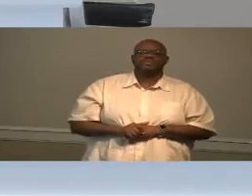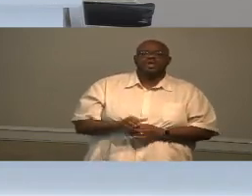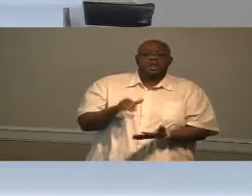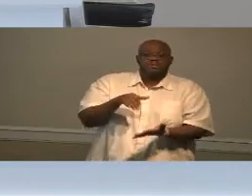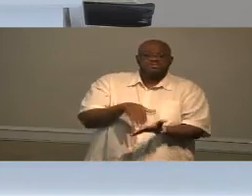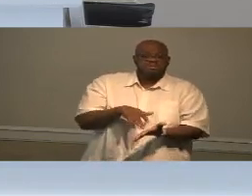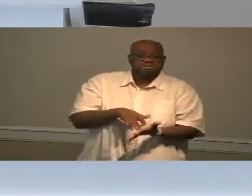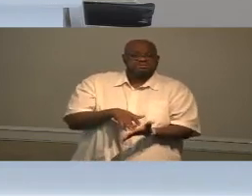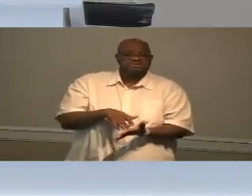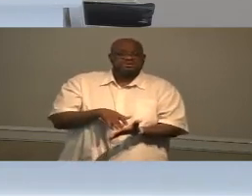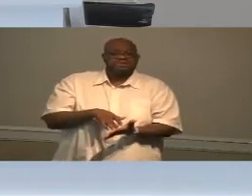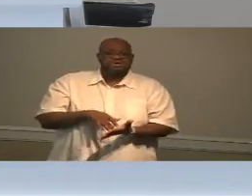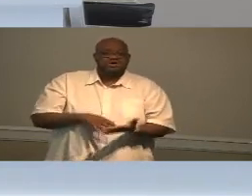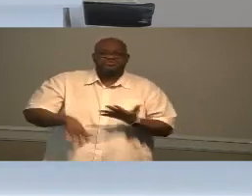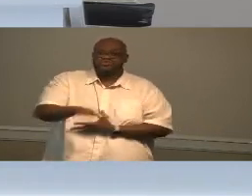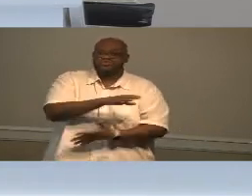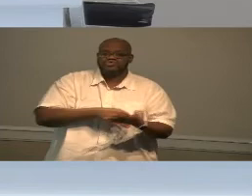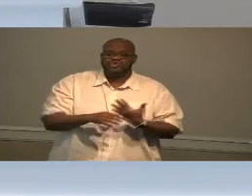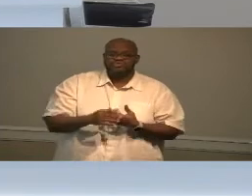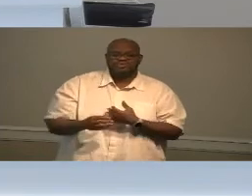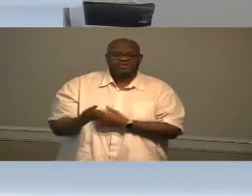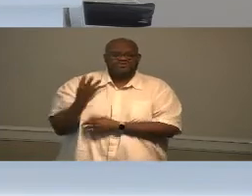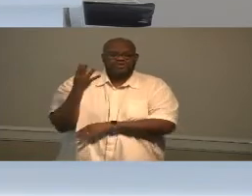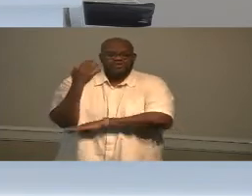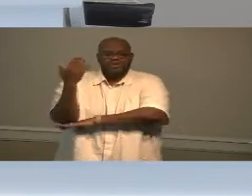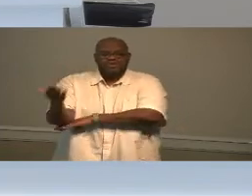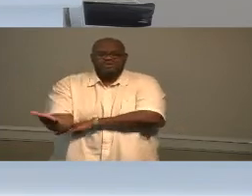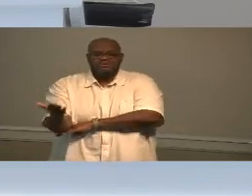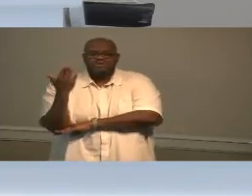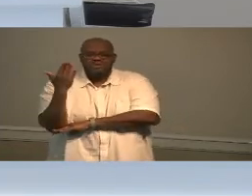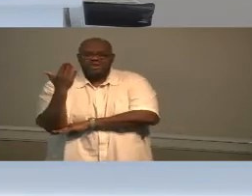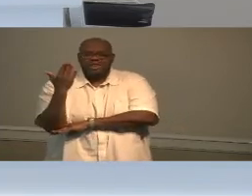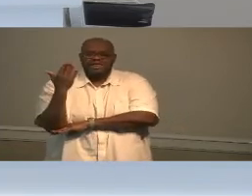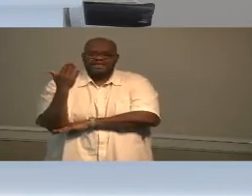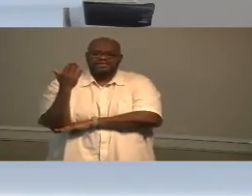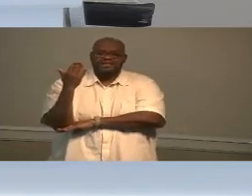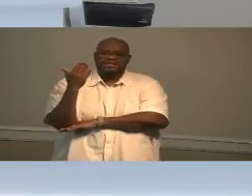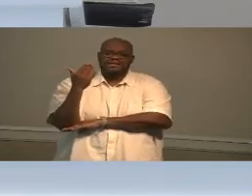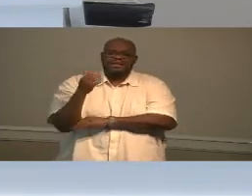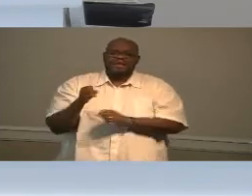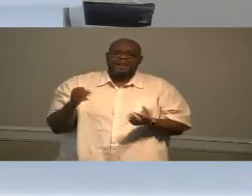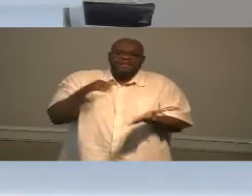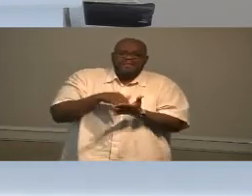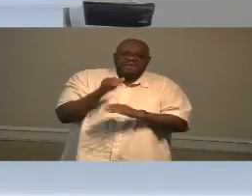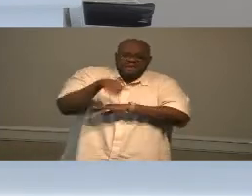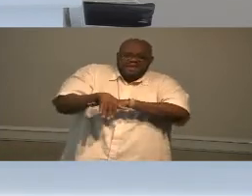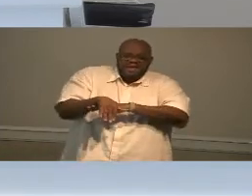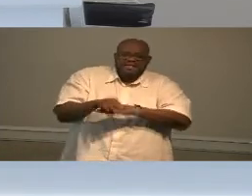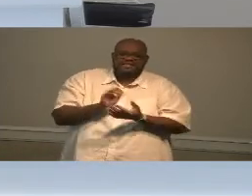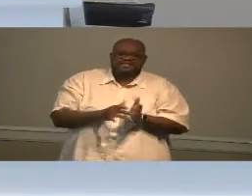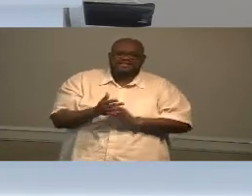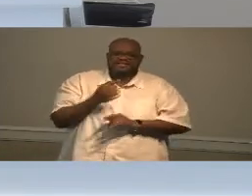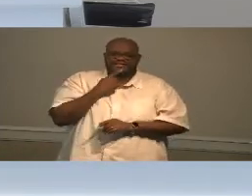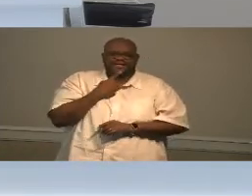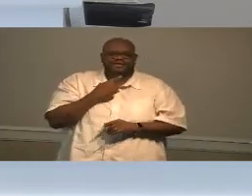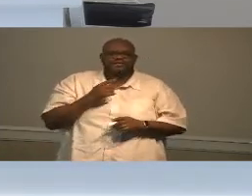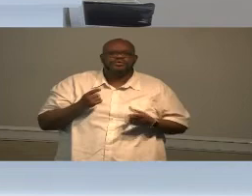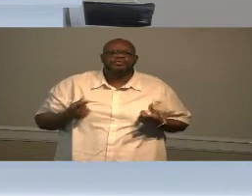fourth watch, 4 a.m. in the morning, being tossed to and fro, Jesus says, be of good